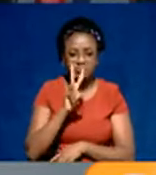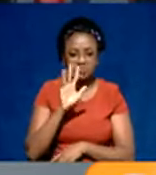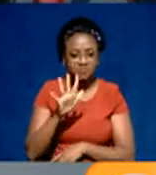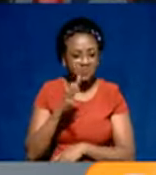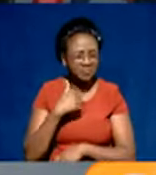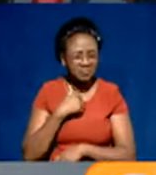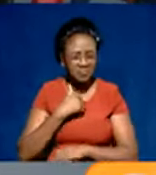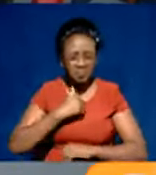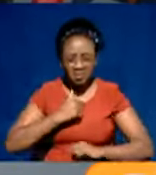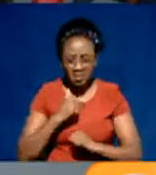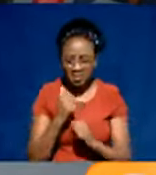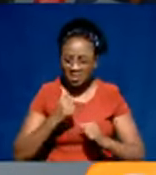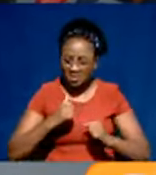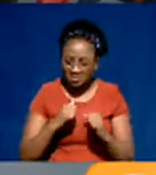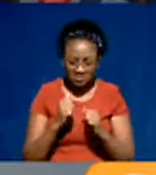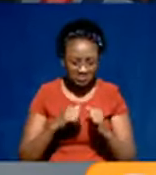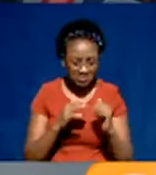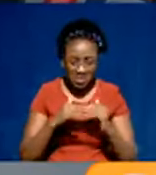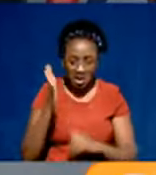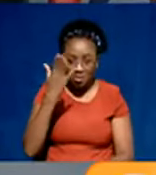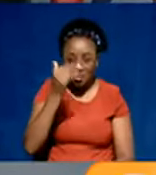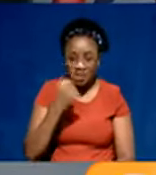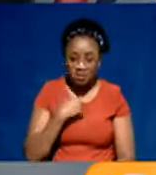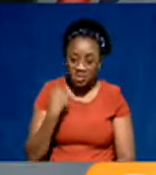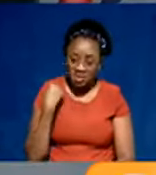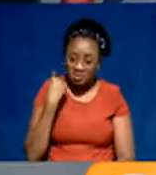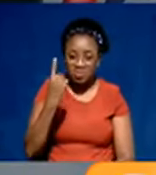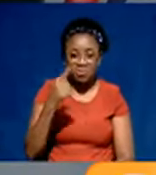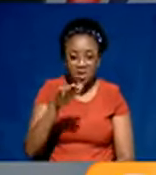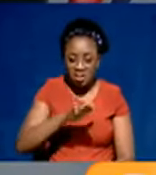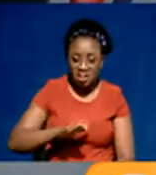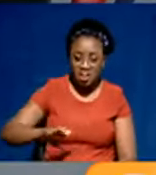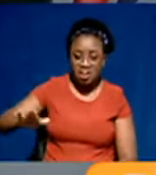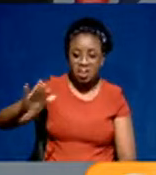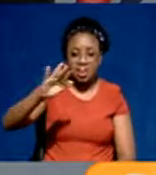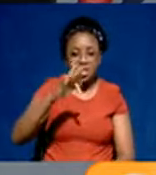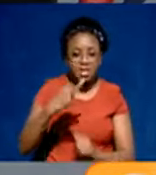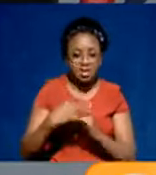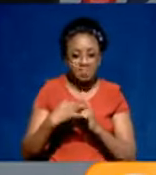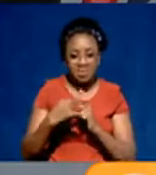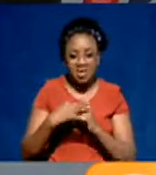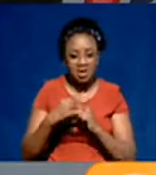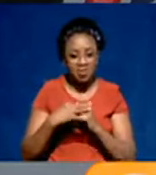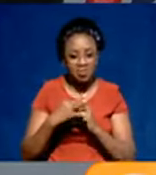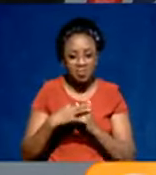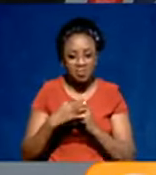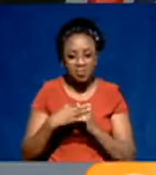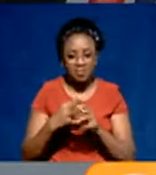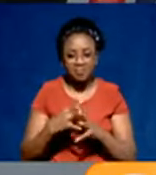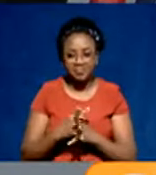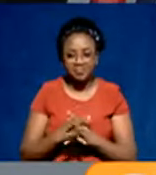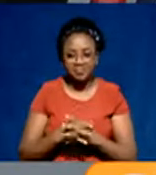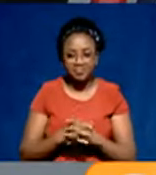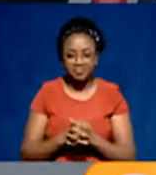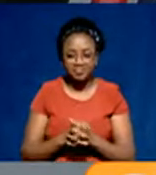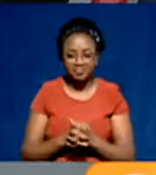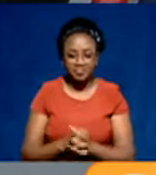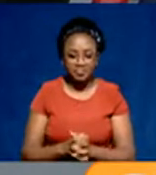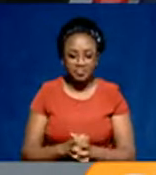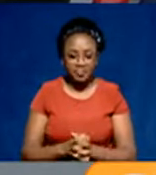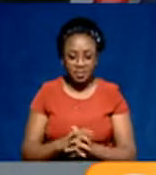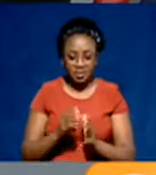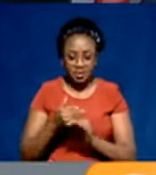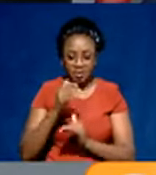happy. In fact, I was the first in Kibra then. And it was just then that we moved